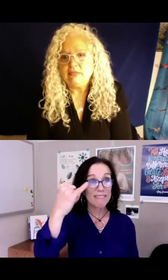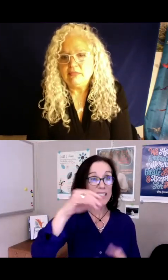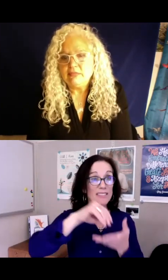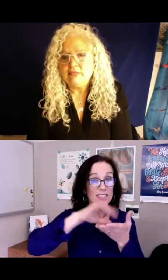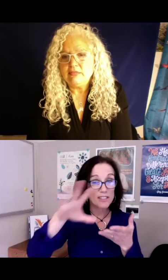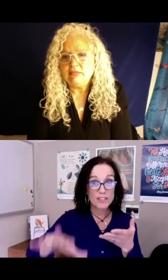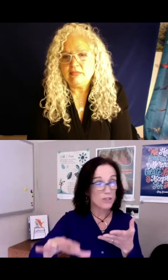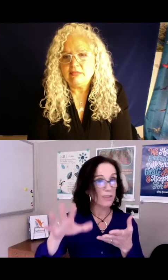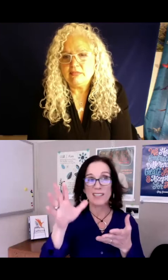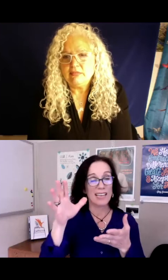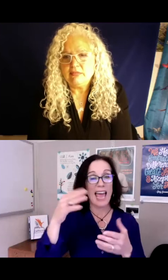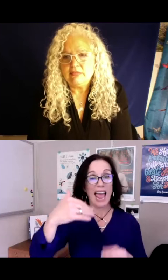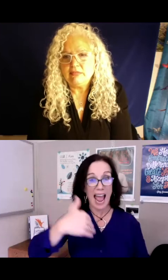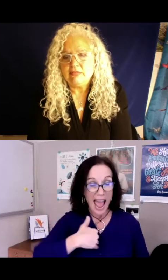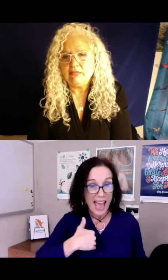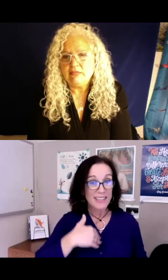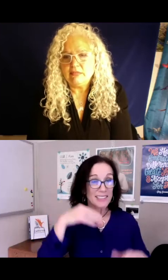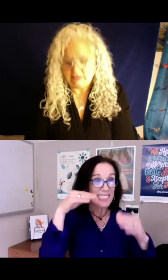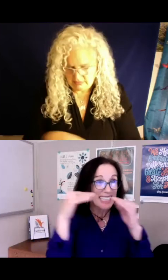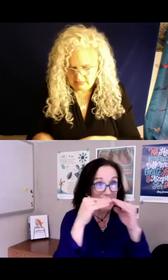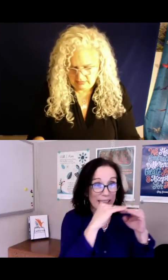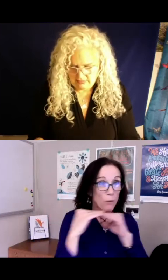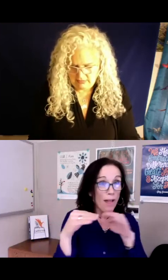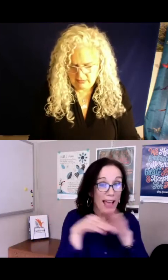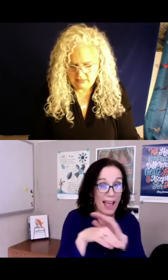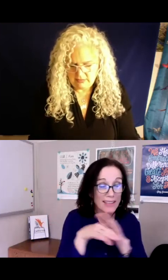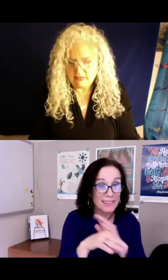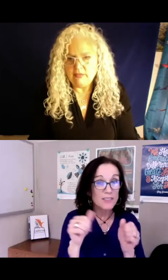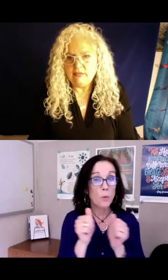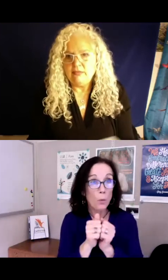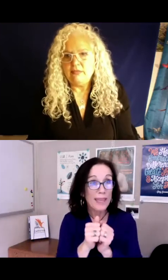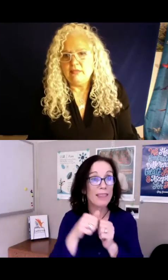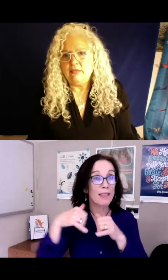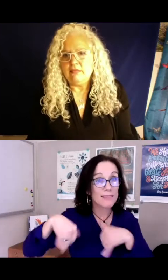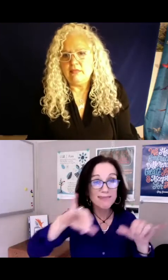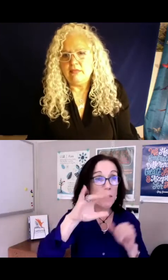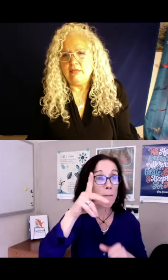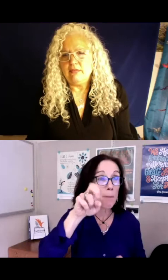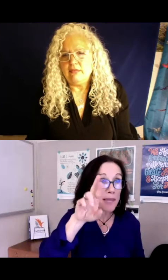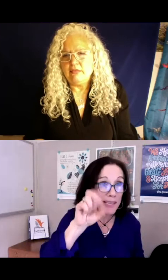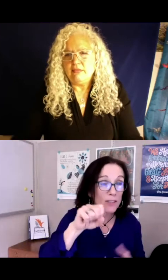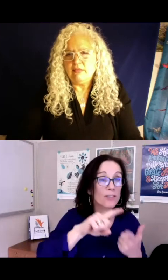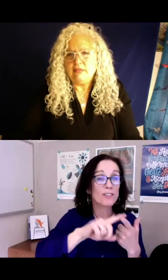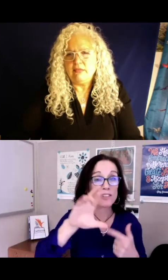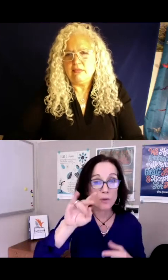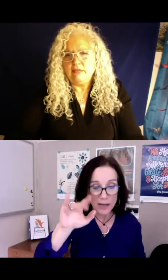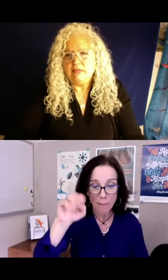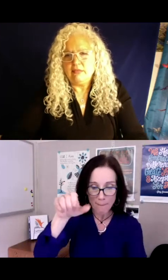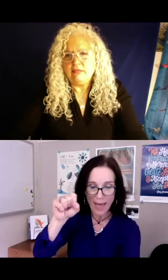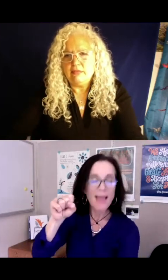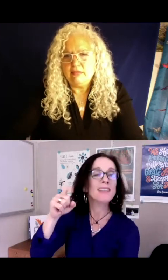Now the idea is the students have equal access with